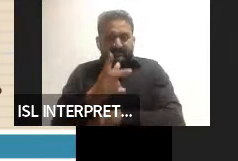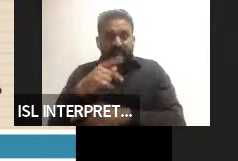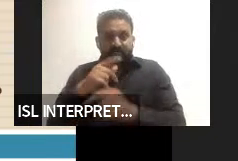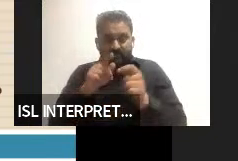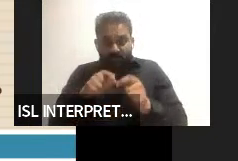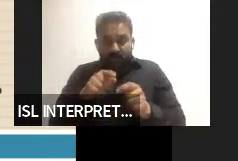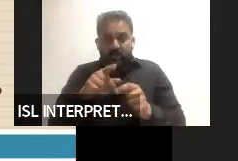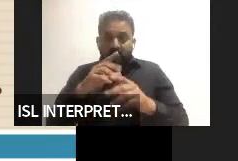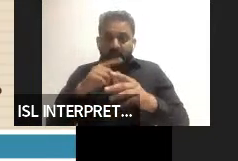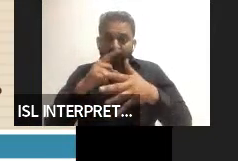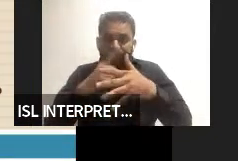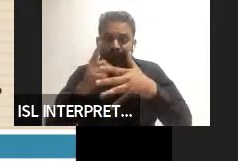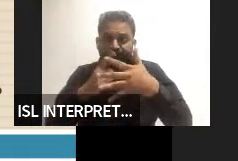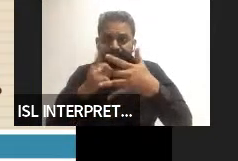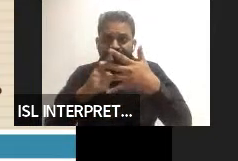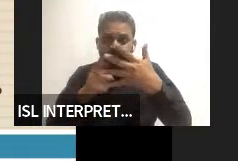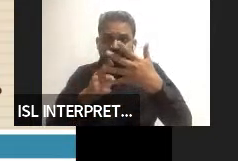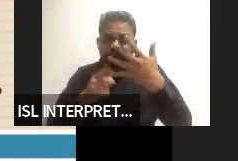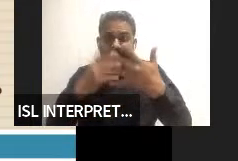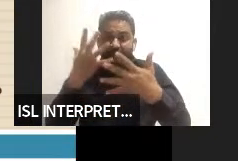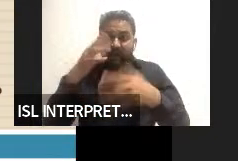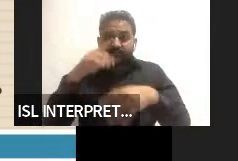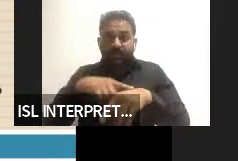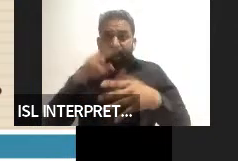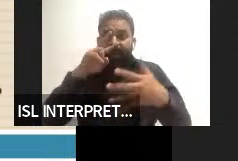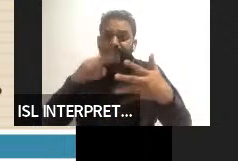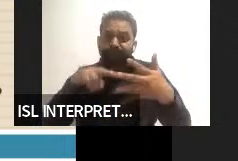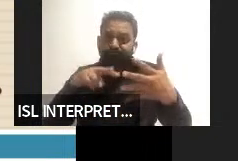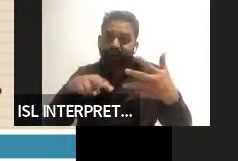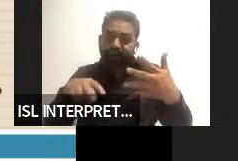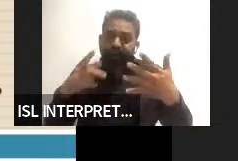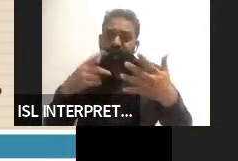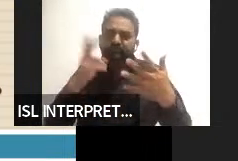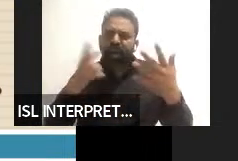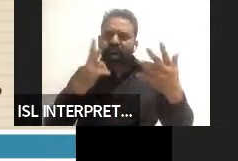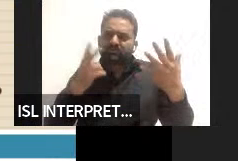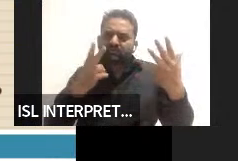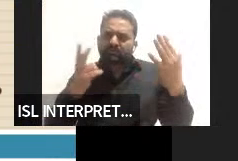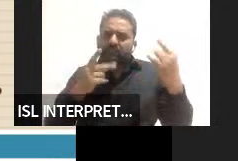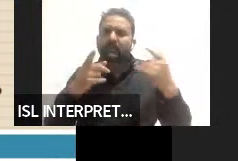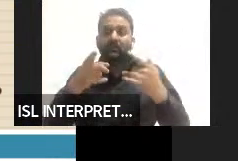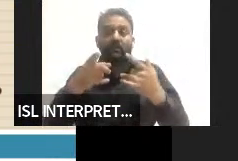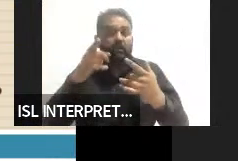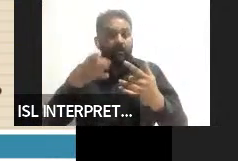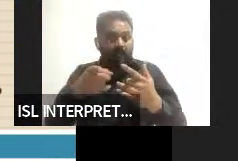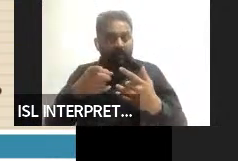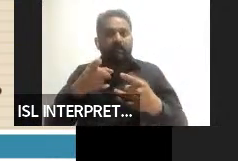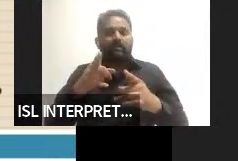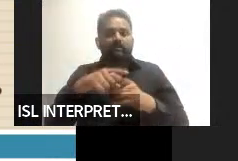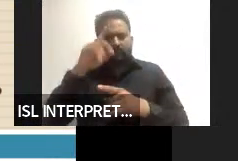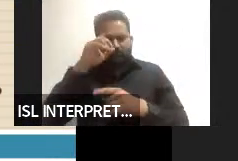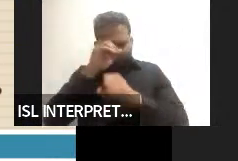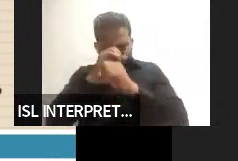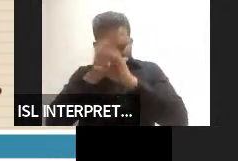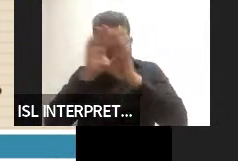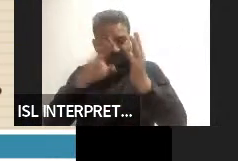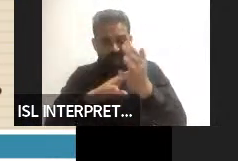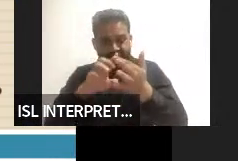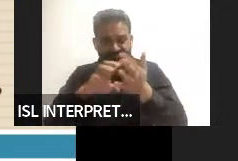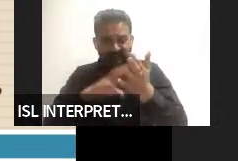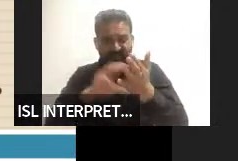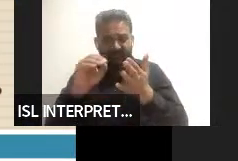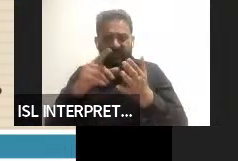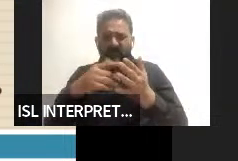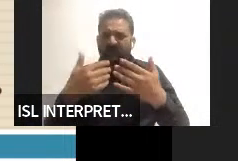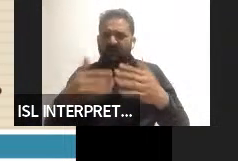a 5 readings with the 5 different themes. I'm sure by that time, your memoranda will be of a very,